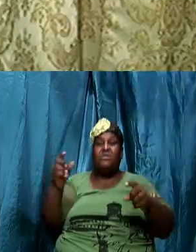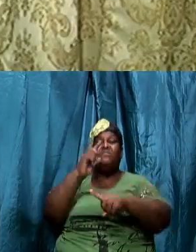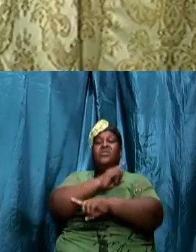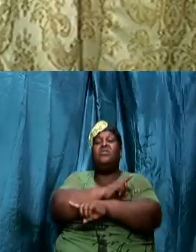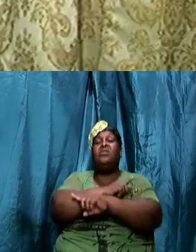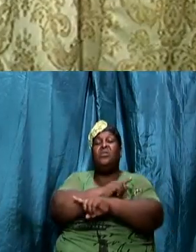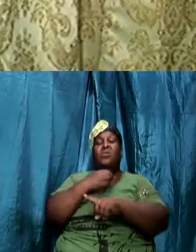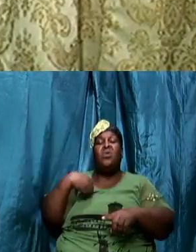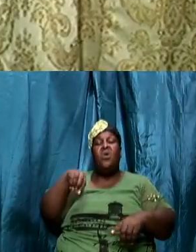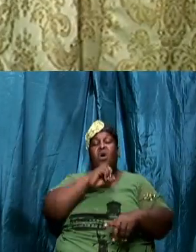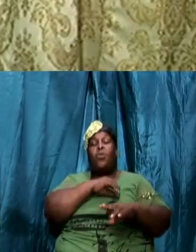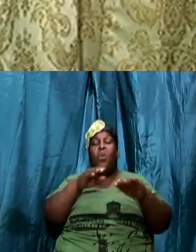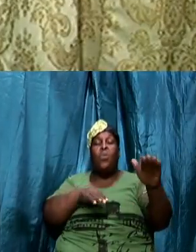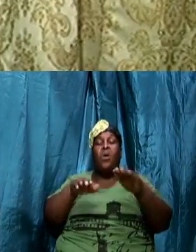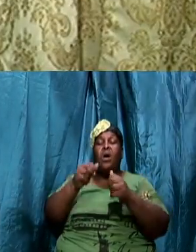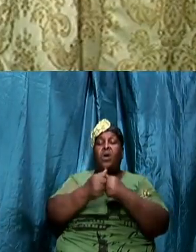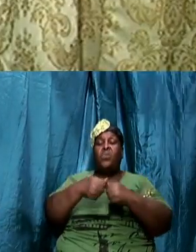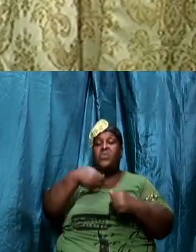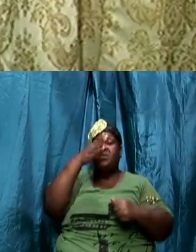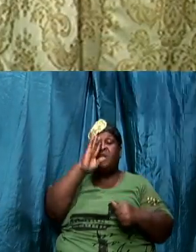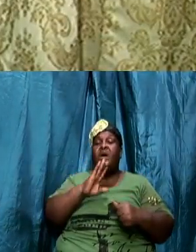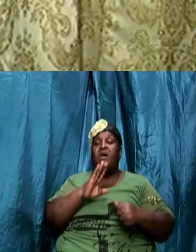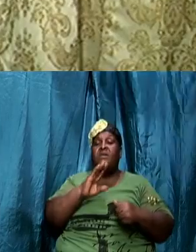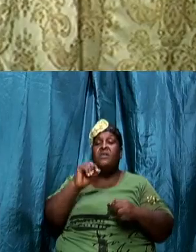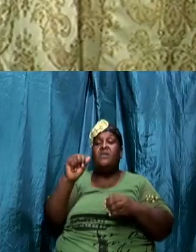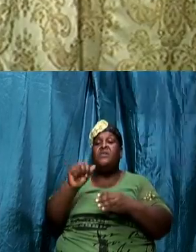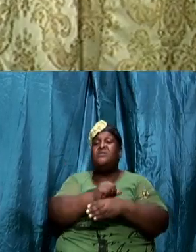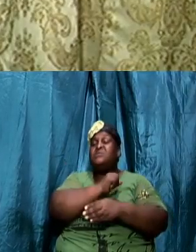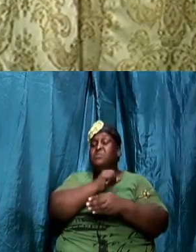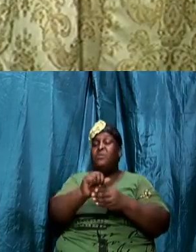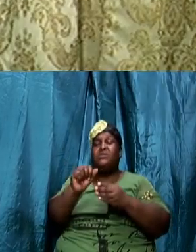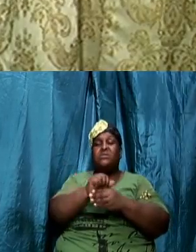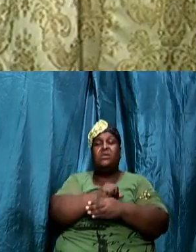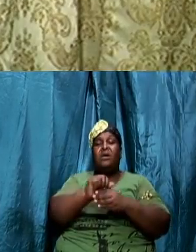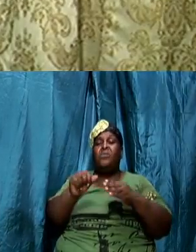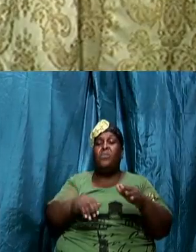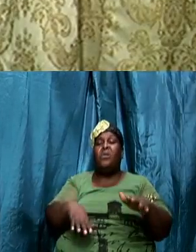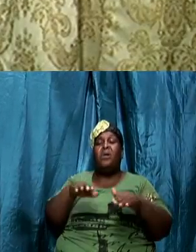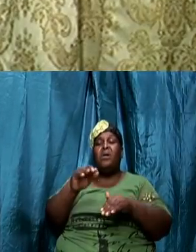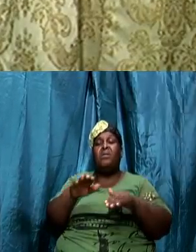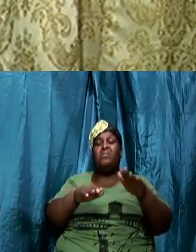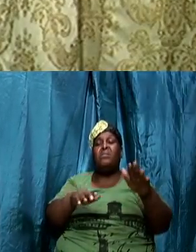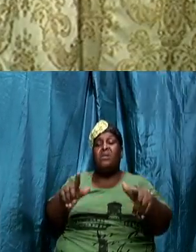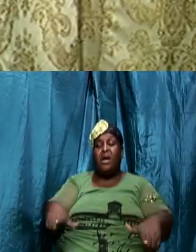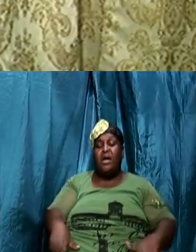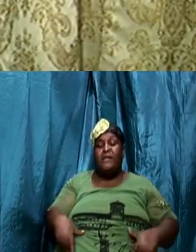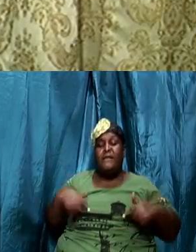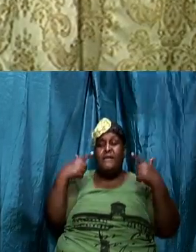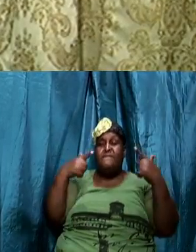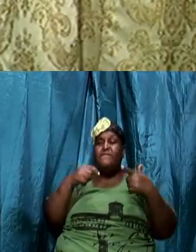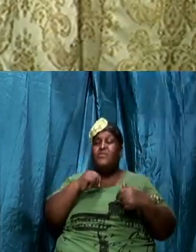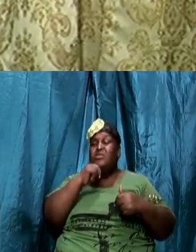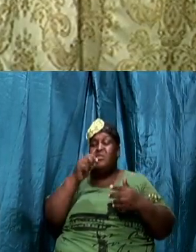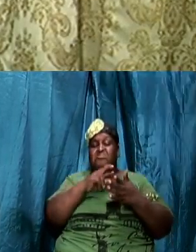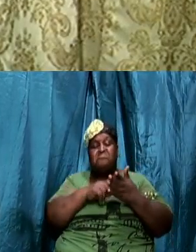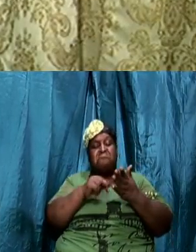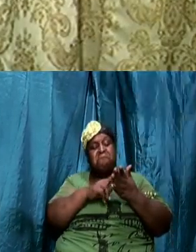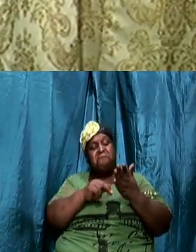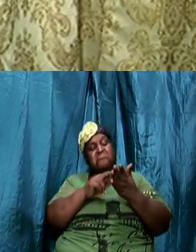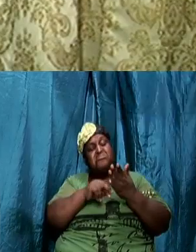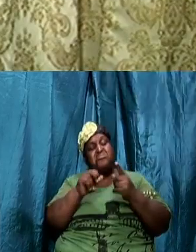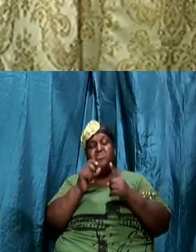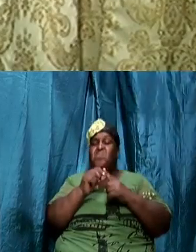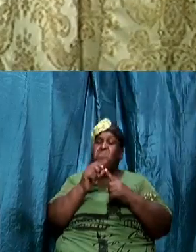a practical experience. It is not reading the word and then looking up and just sitting at our house for the rest of the week, and